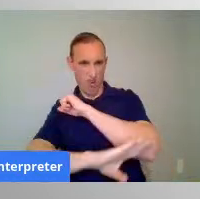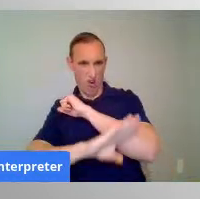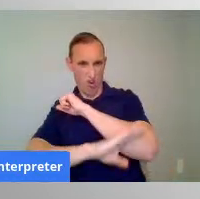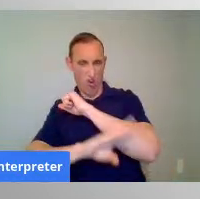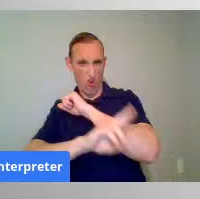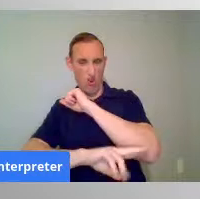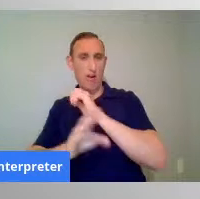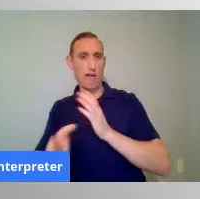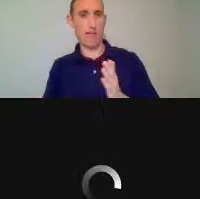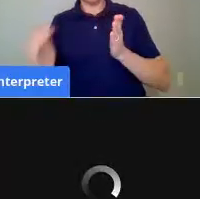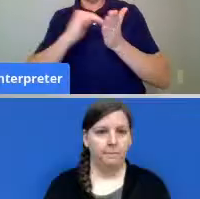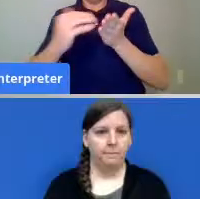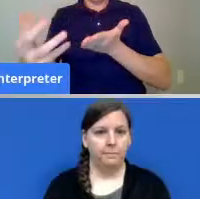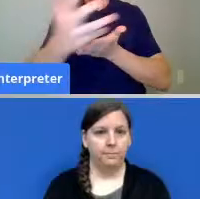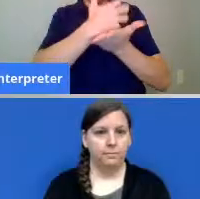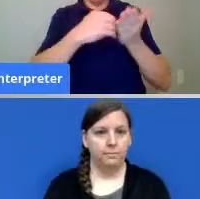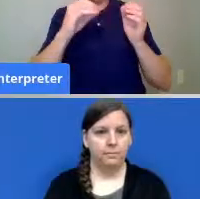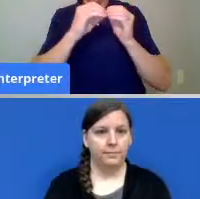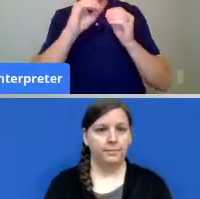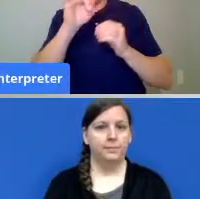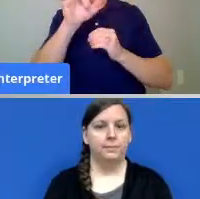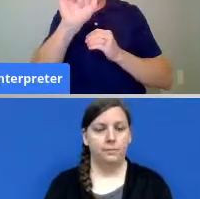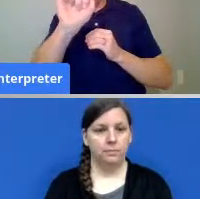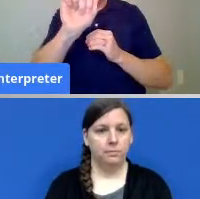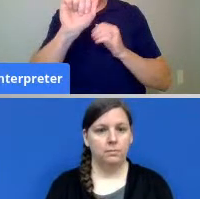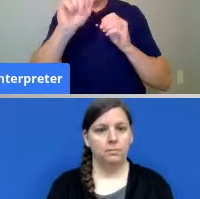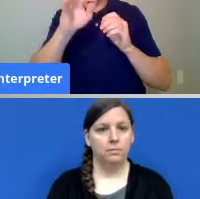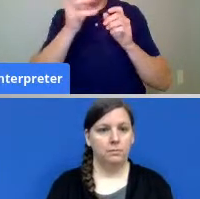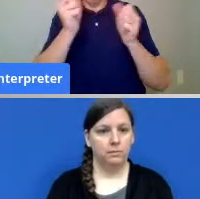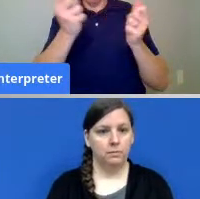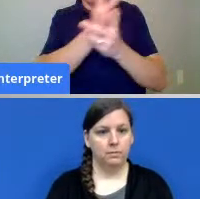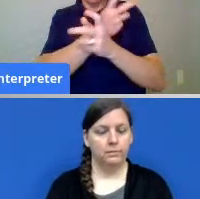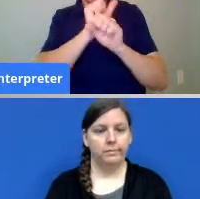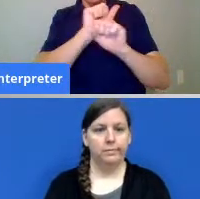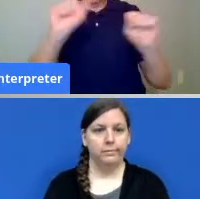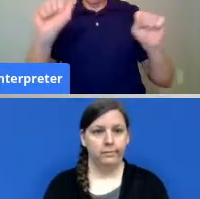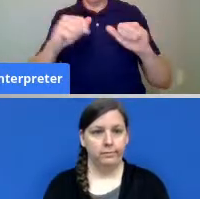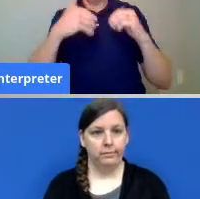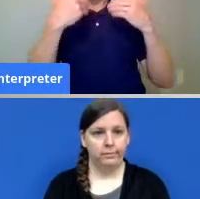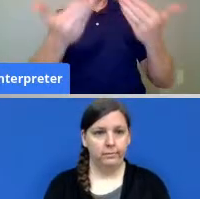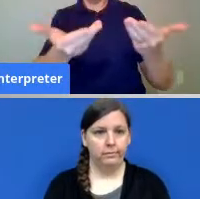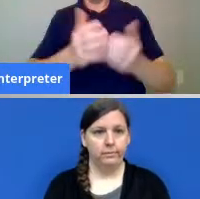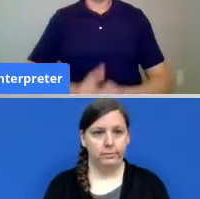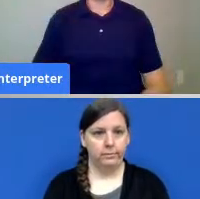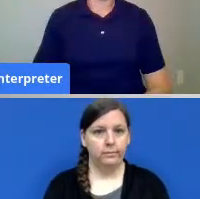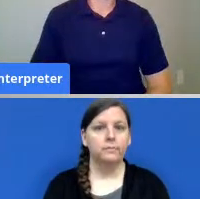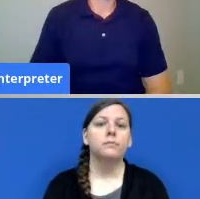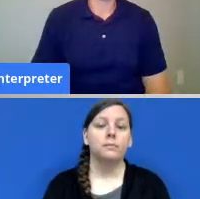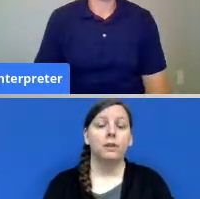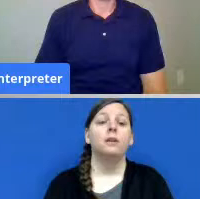are appropriate and safe. Next slide. Okay, so tonight I'm going to be talking about